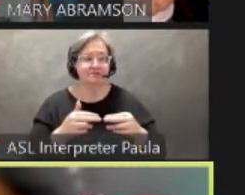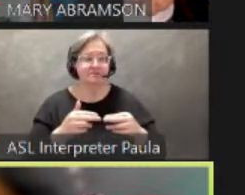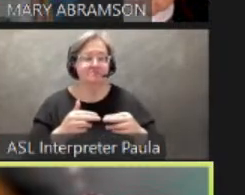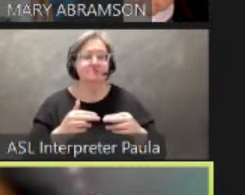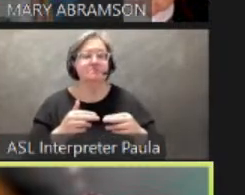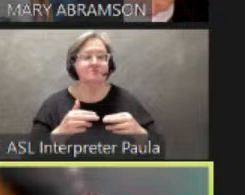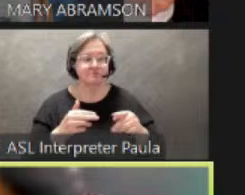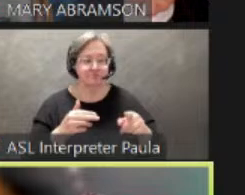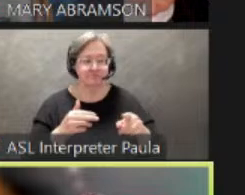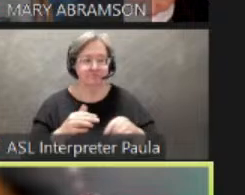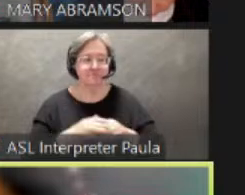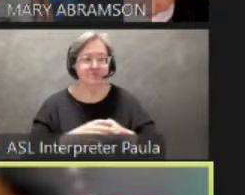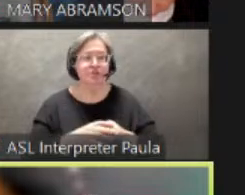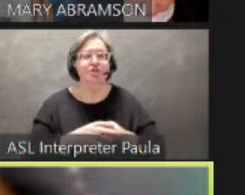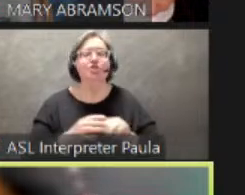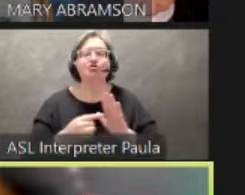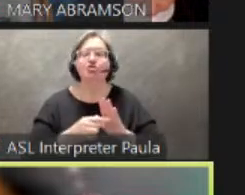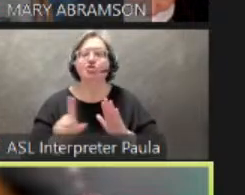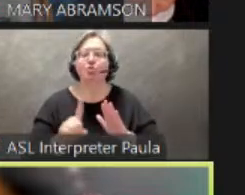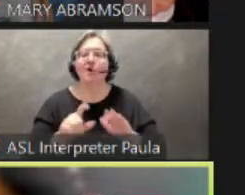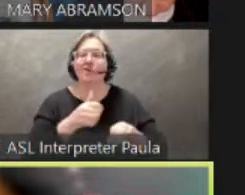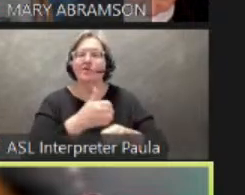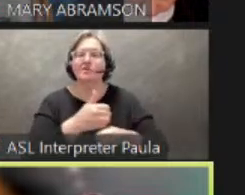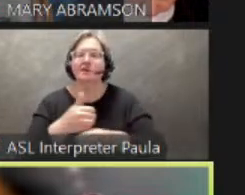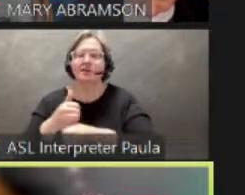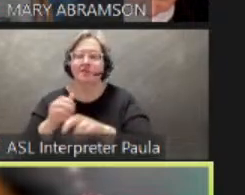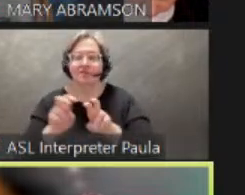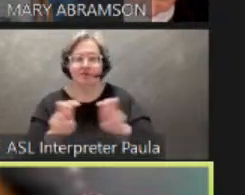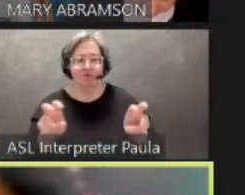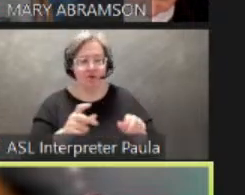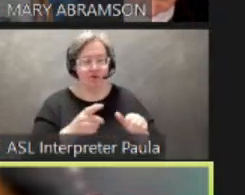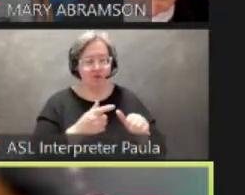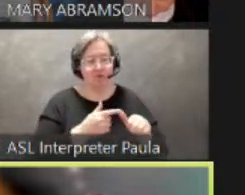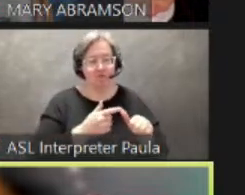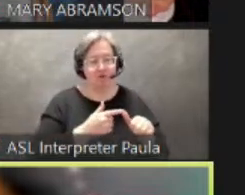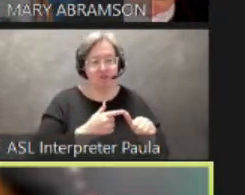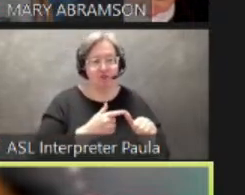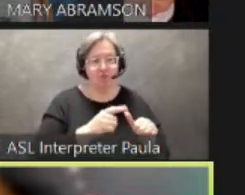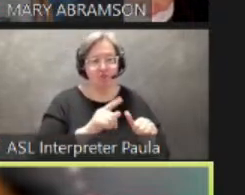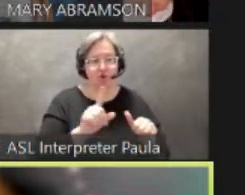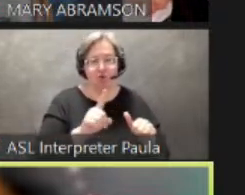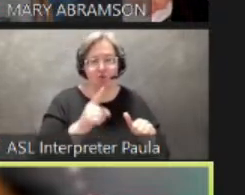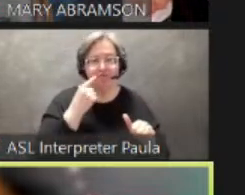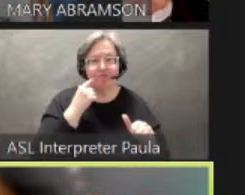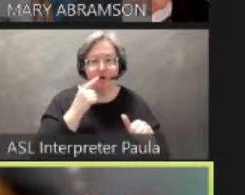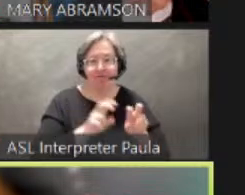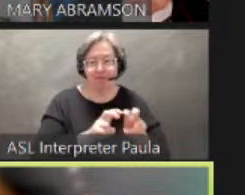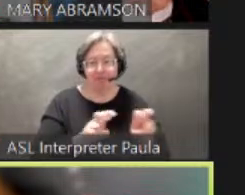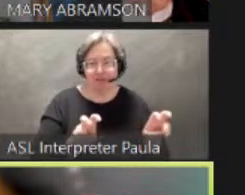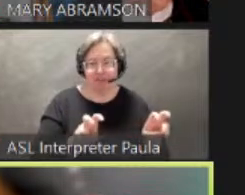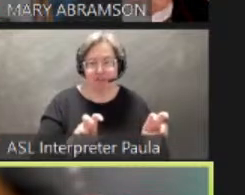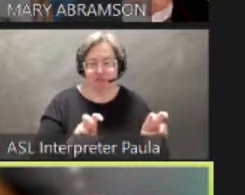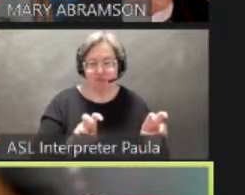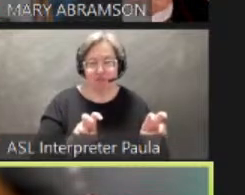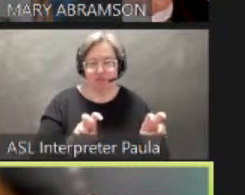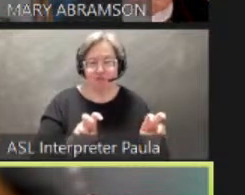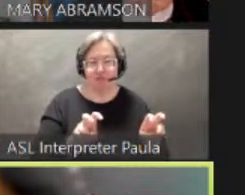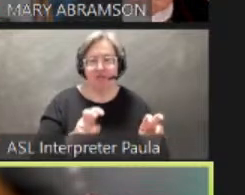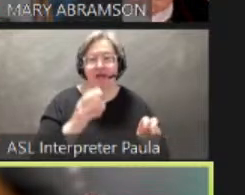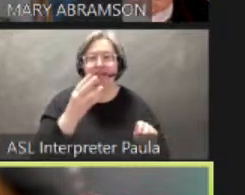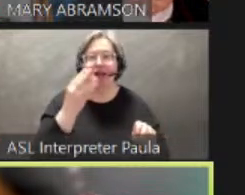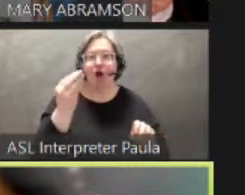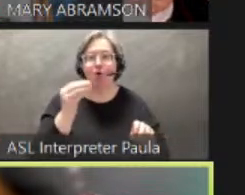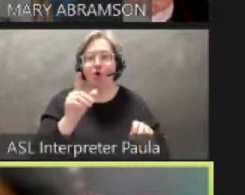going to show you some of the locations. So this first slide is showing the locations for those benches on the outer loop